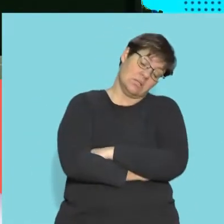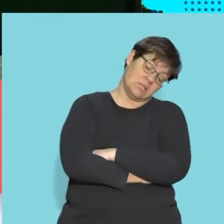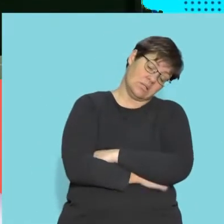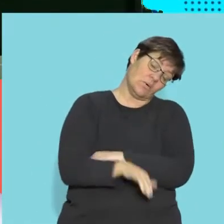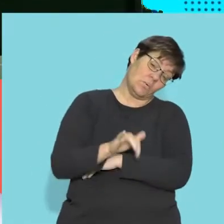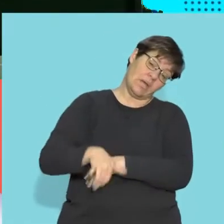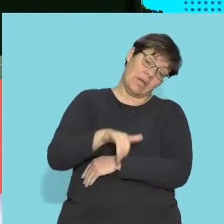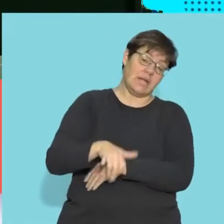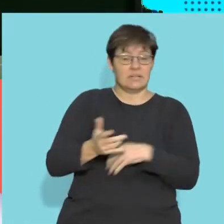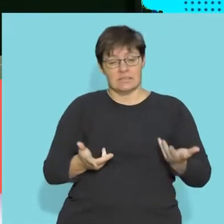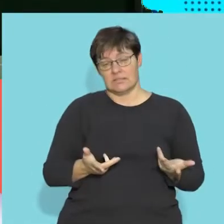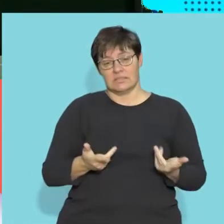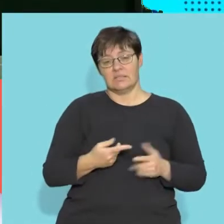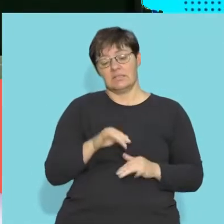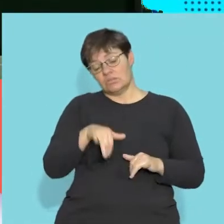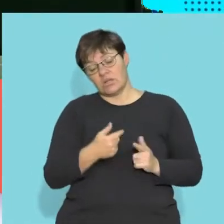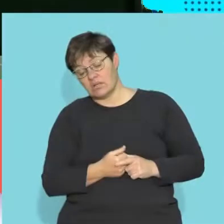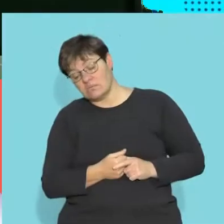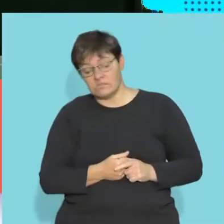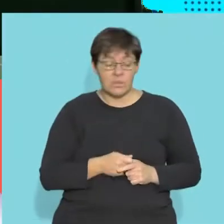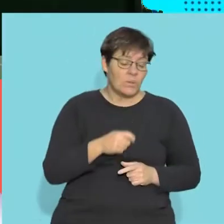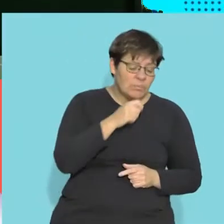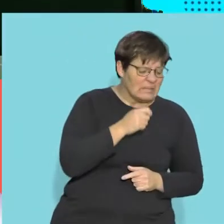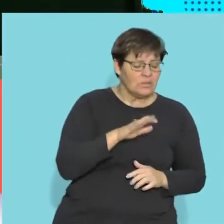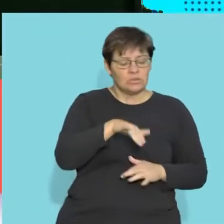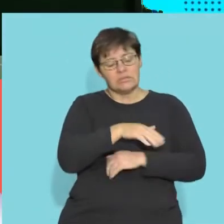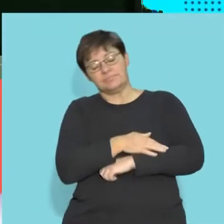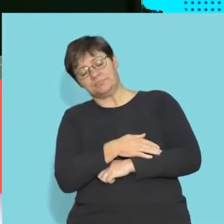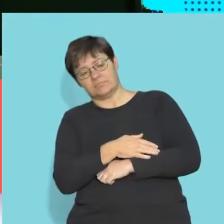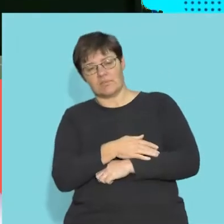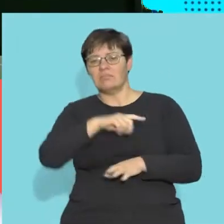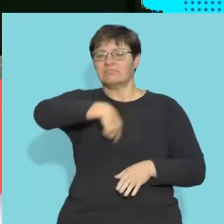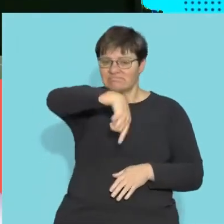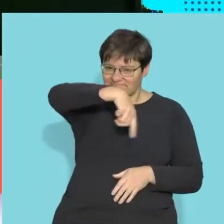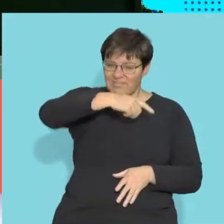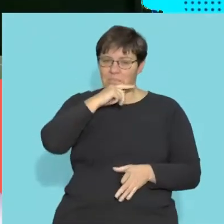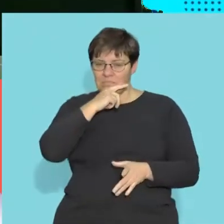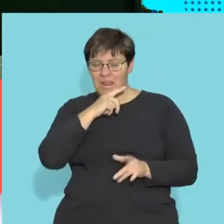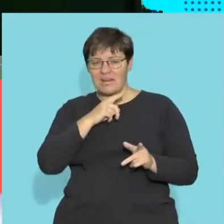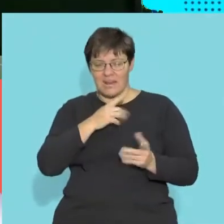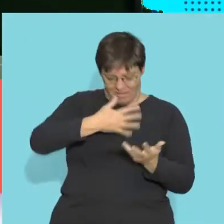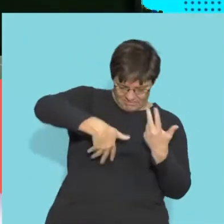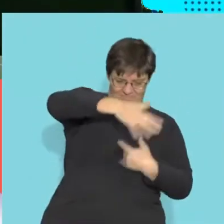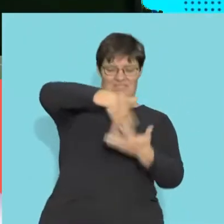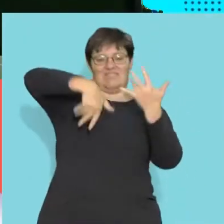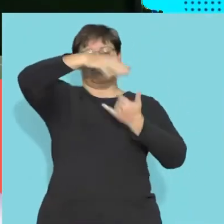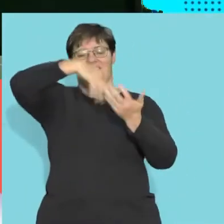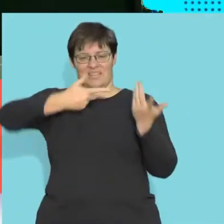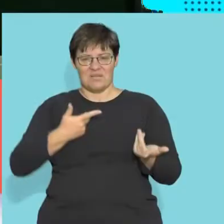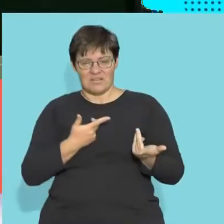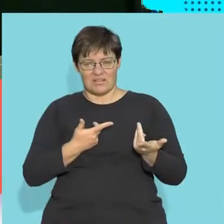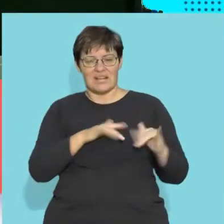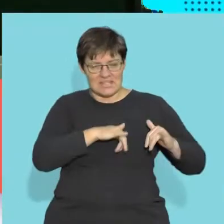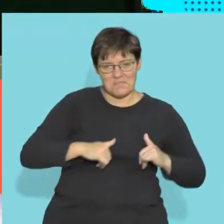okay, let me wait, just now my sugar, I'll taste it. So I stir it so I can get all my sugar to